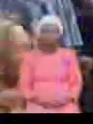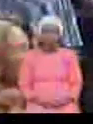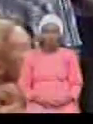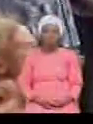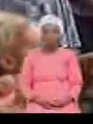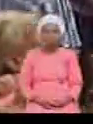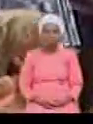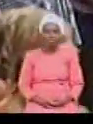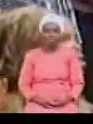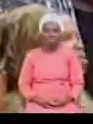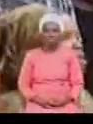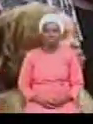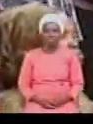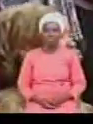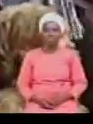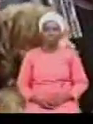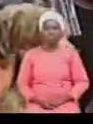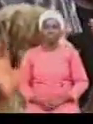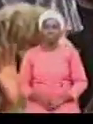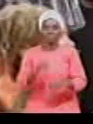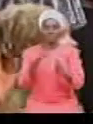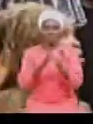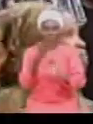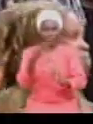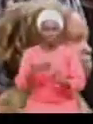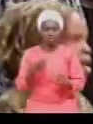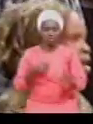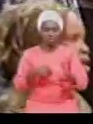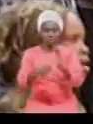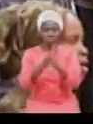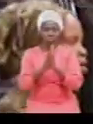In Jesus' name we pray.